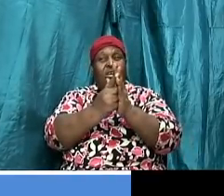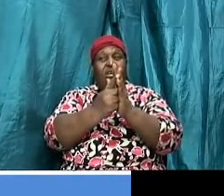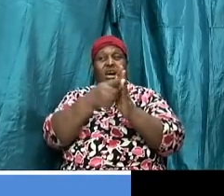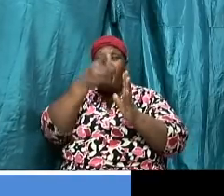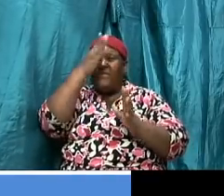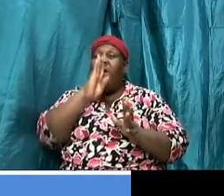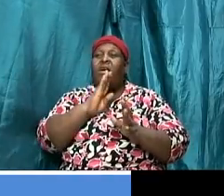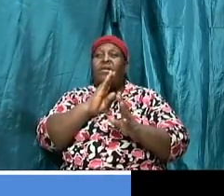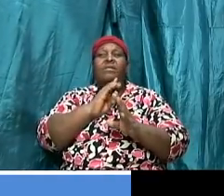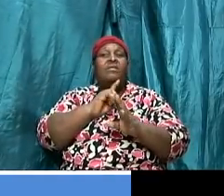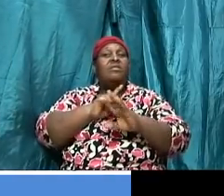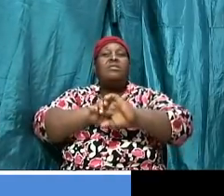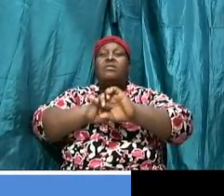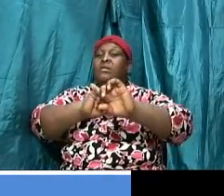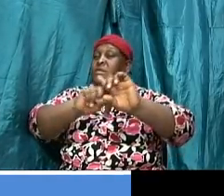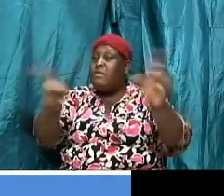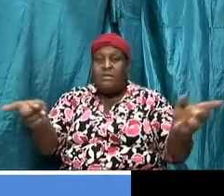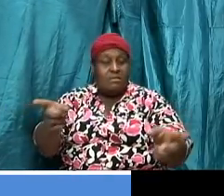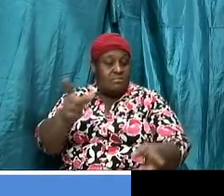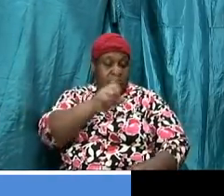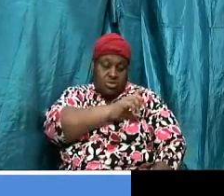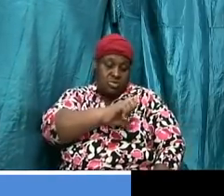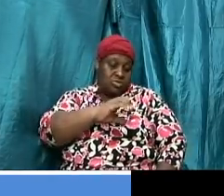tell you that,